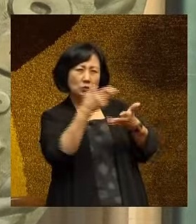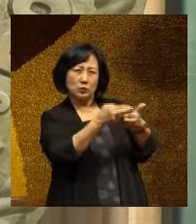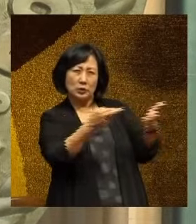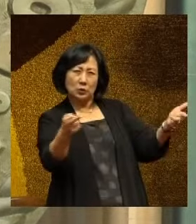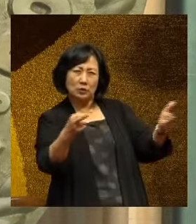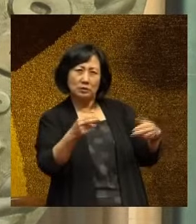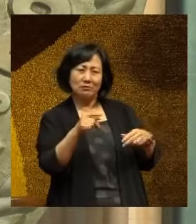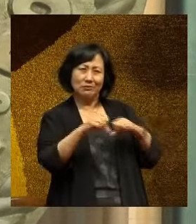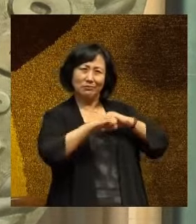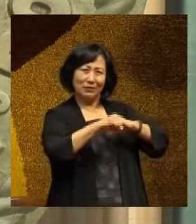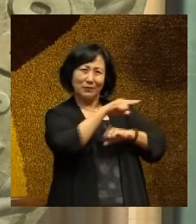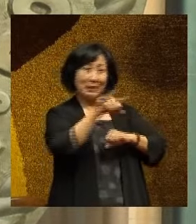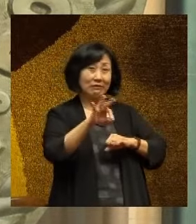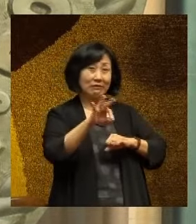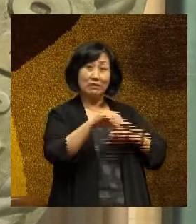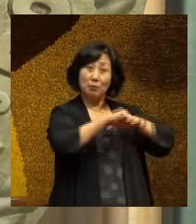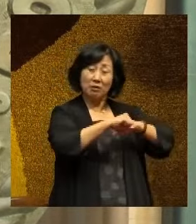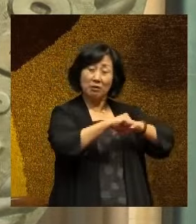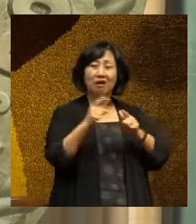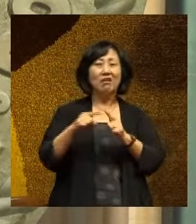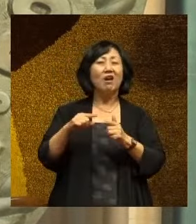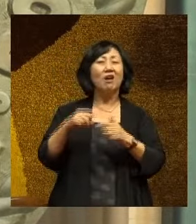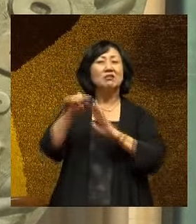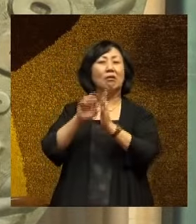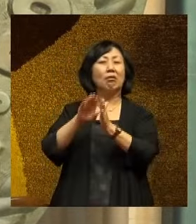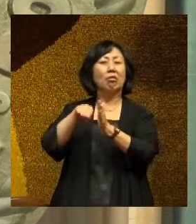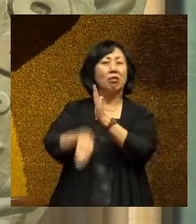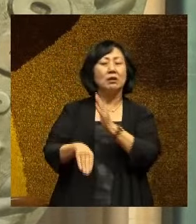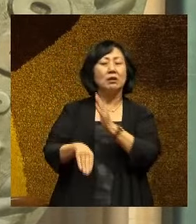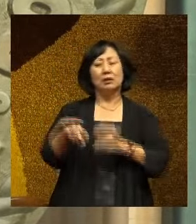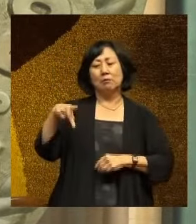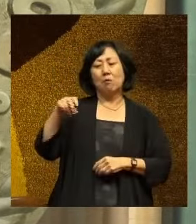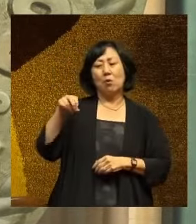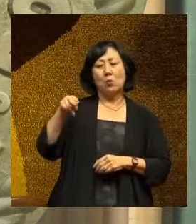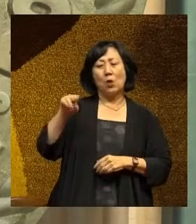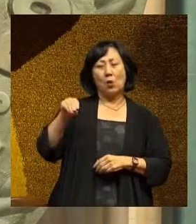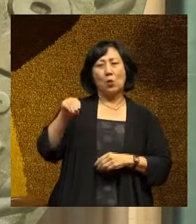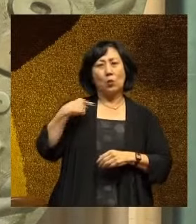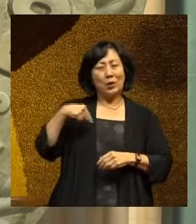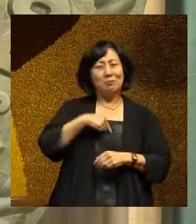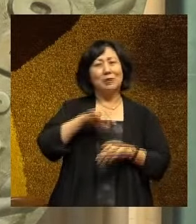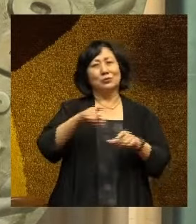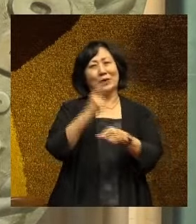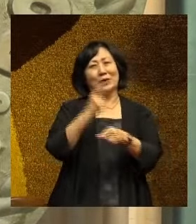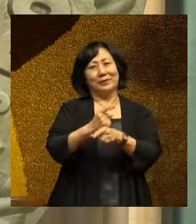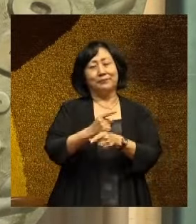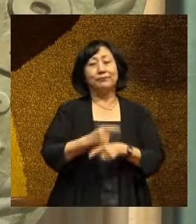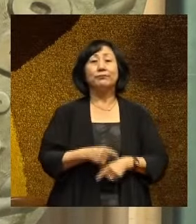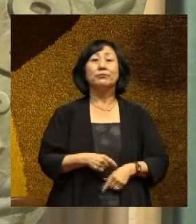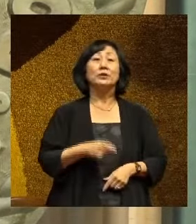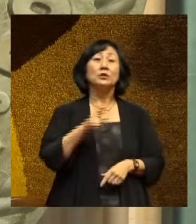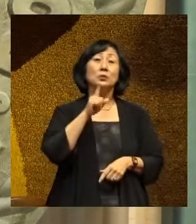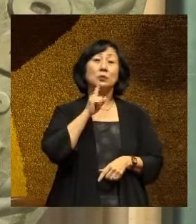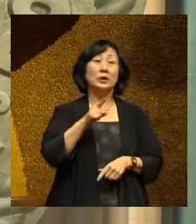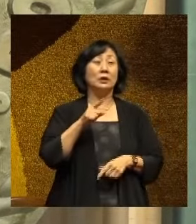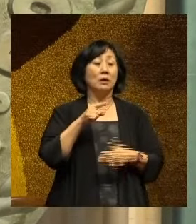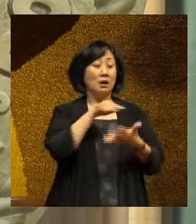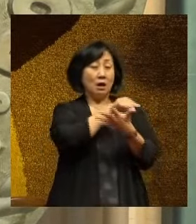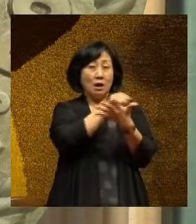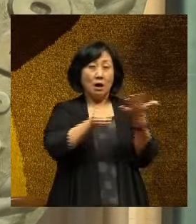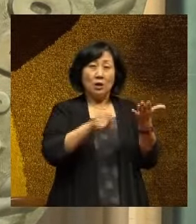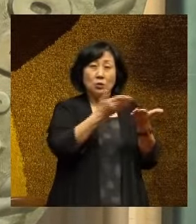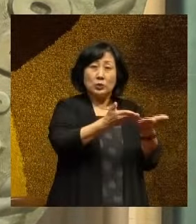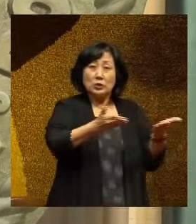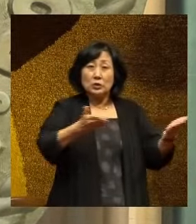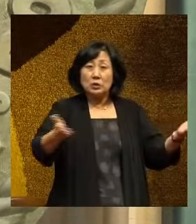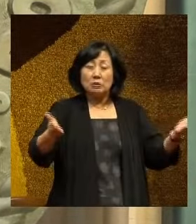part of being pono and making things right. At the heart of these resources is